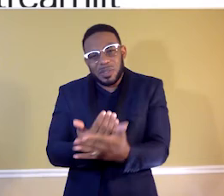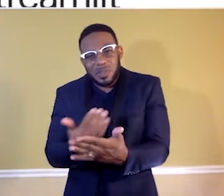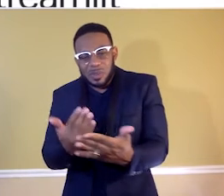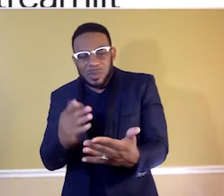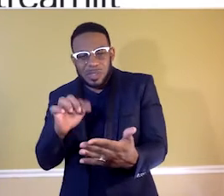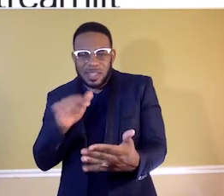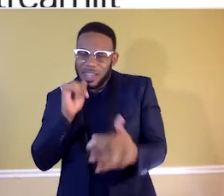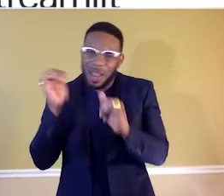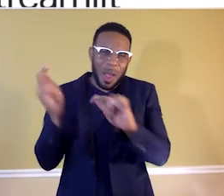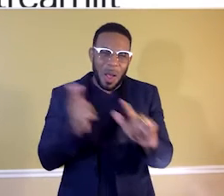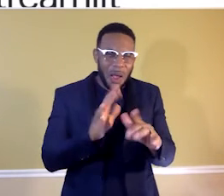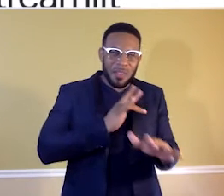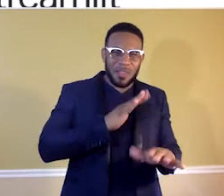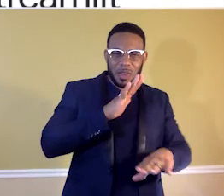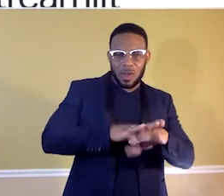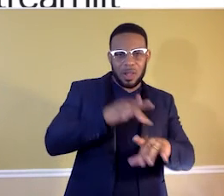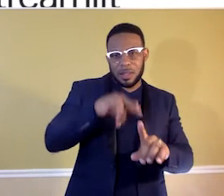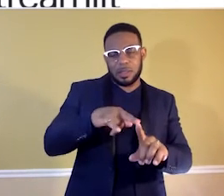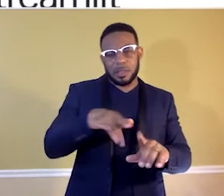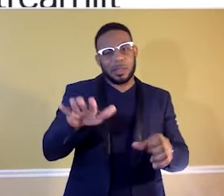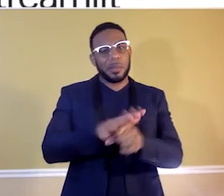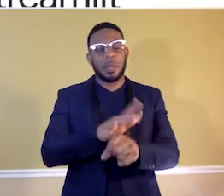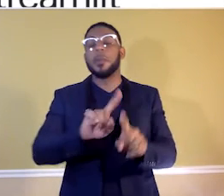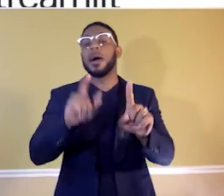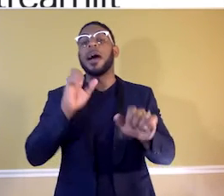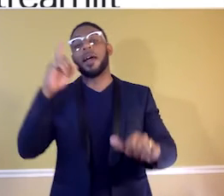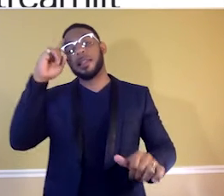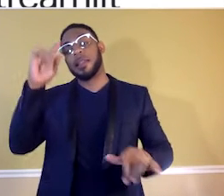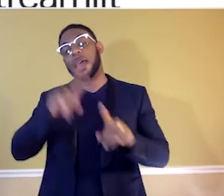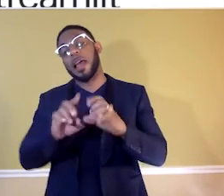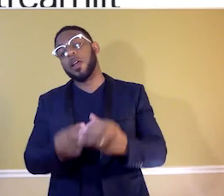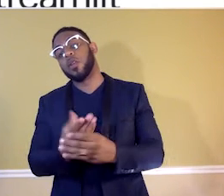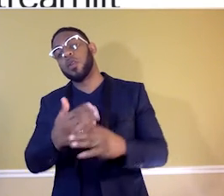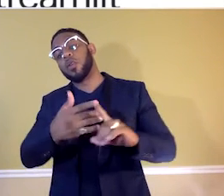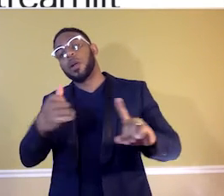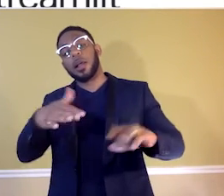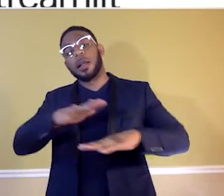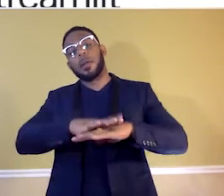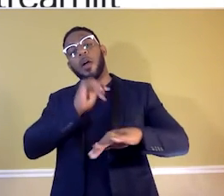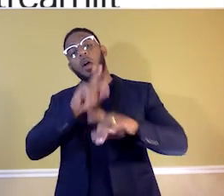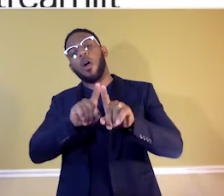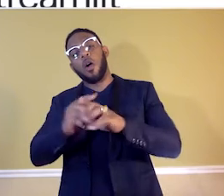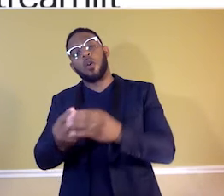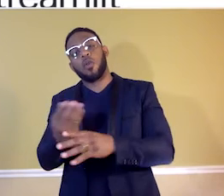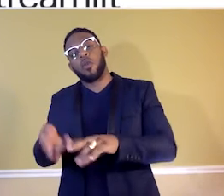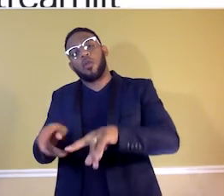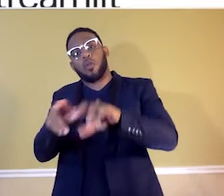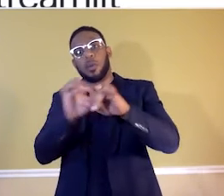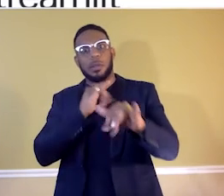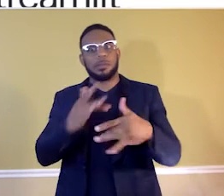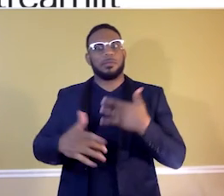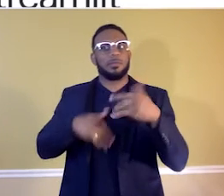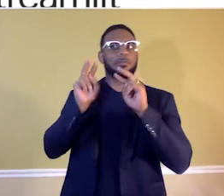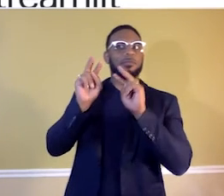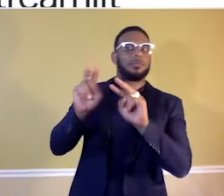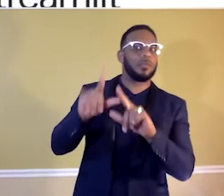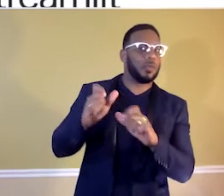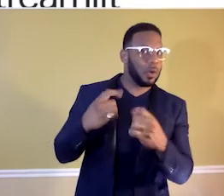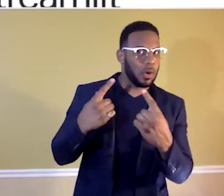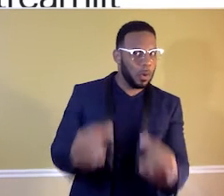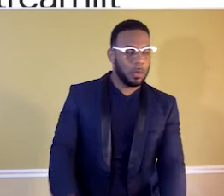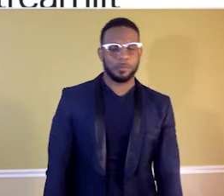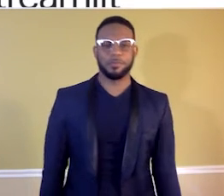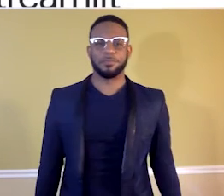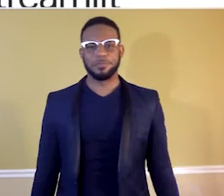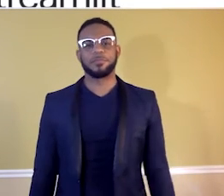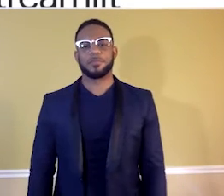beta, so not all the features are there completely. But I think as it grows, this platform will also grow with it. So I'm very excited about where Streamlit's